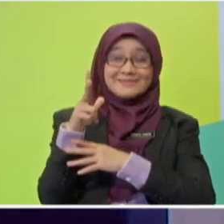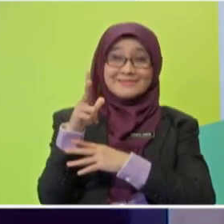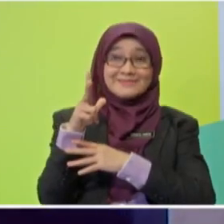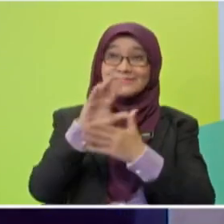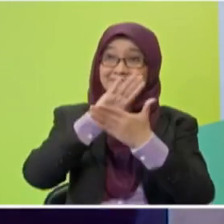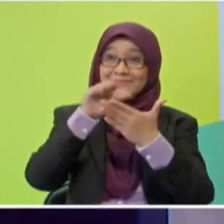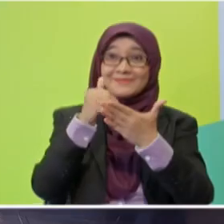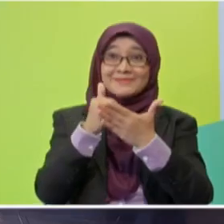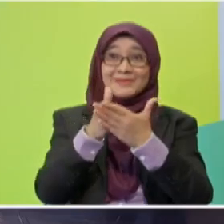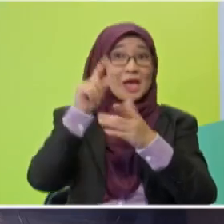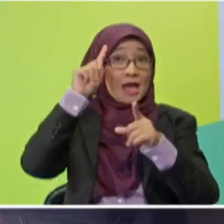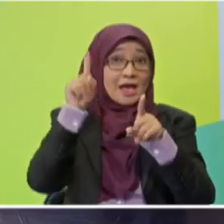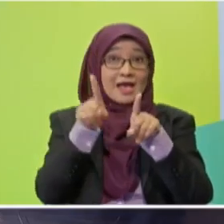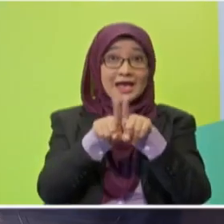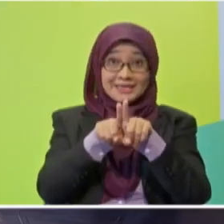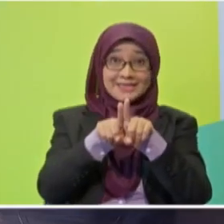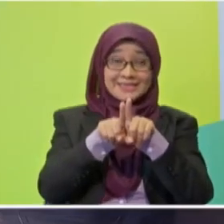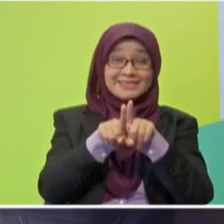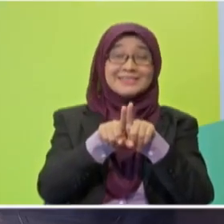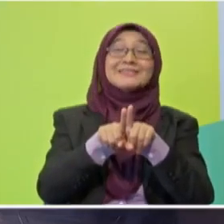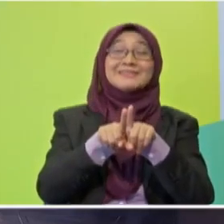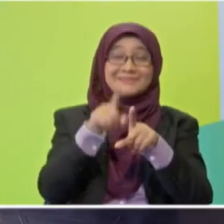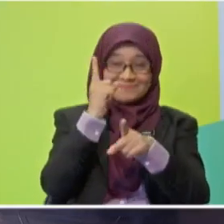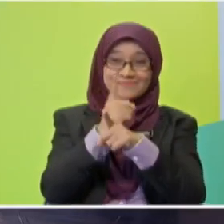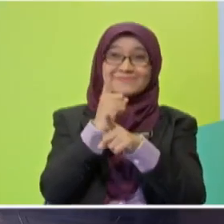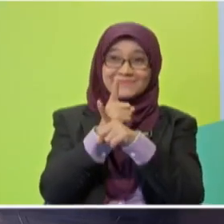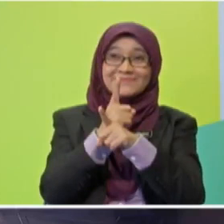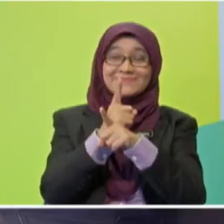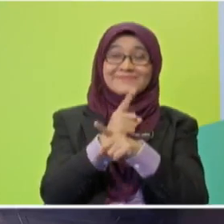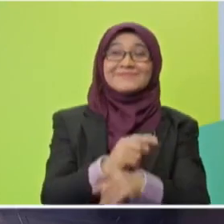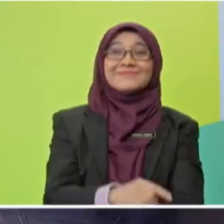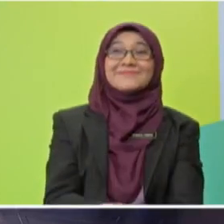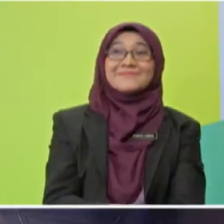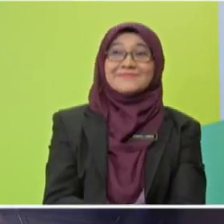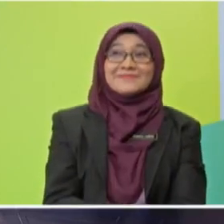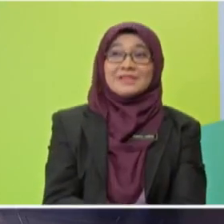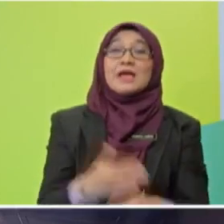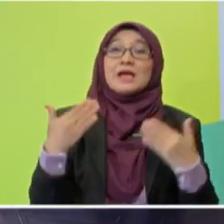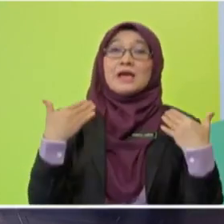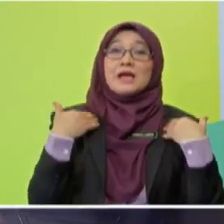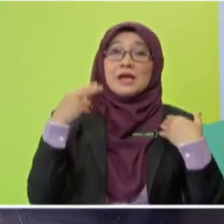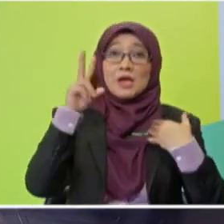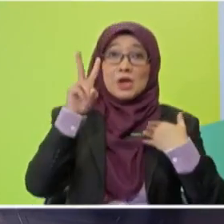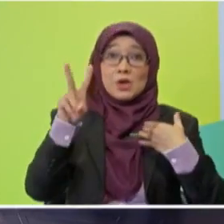agree? Yes. 13, right? Ah, yes. Sri Kishantini shows thumbs up. Okay, we got 2 more questions and